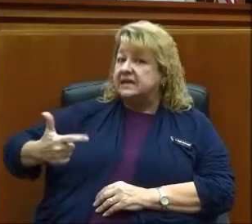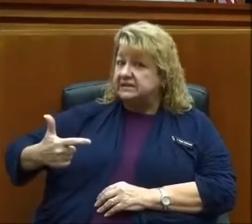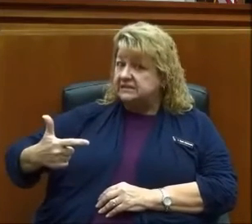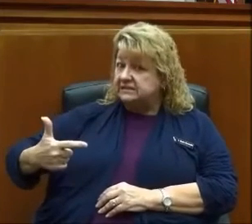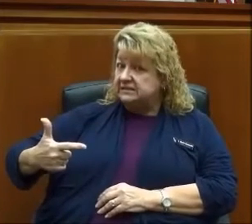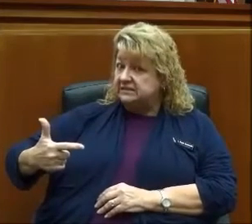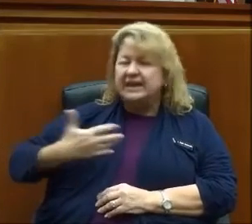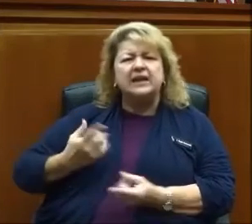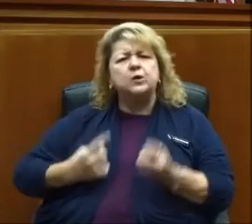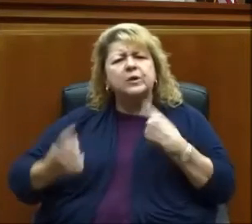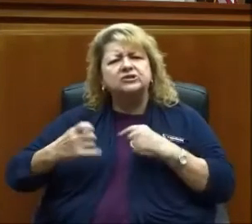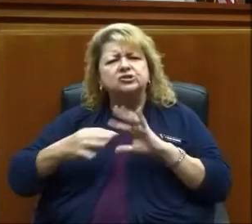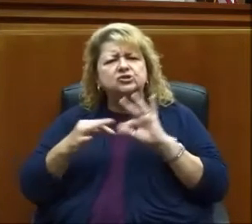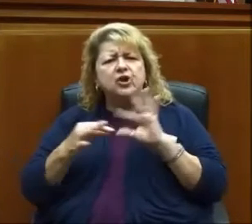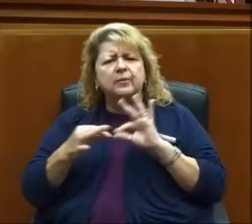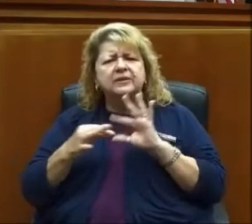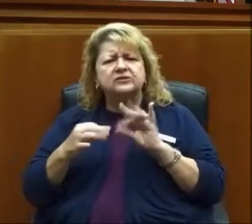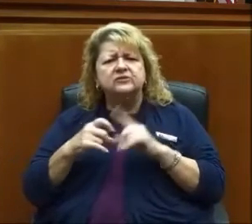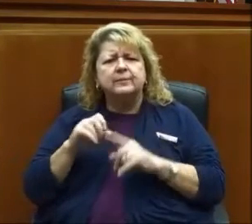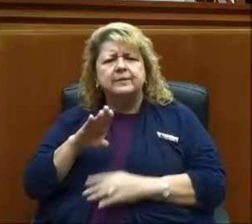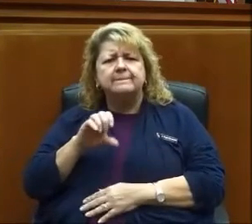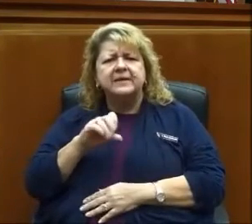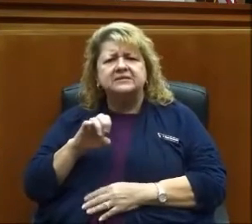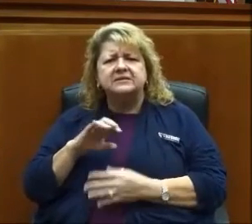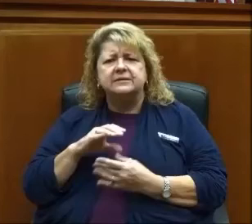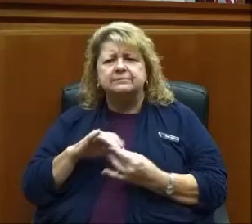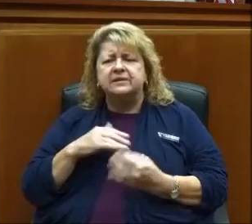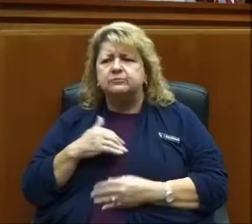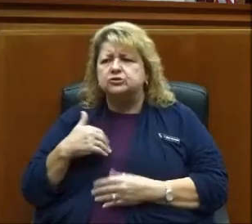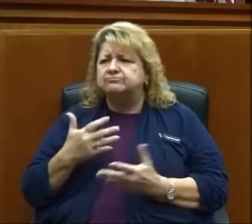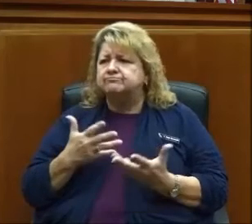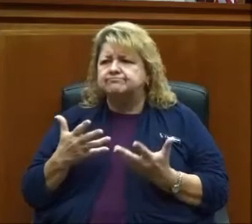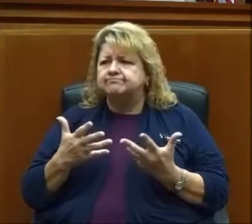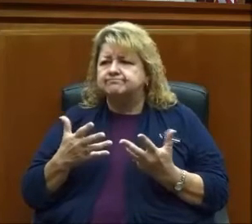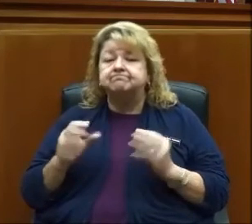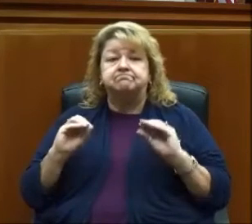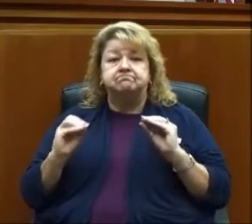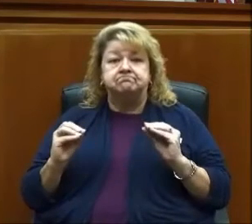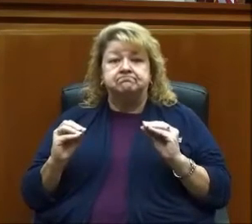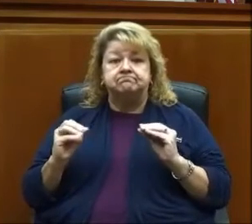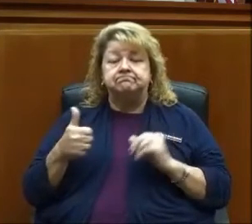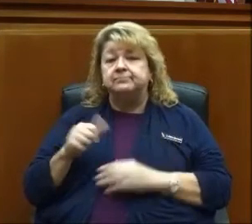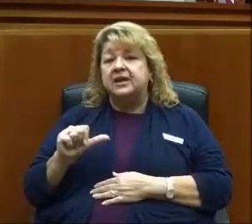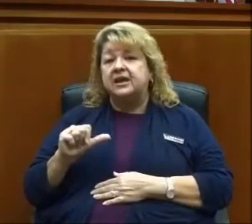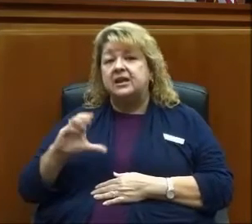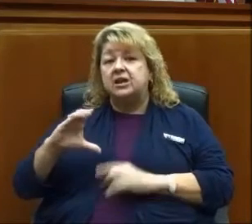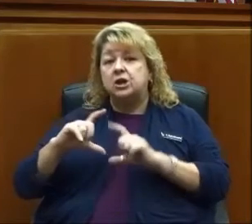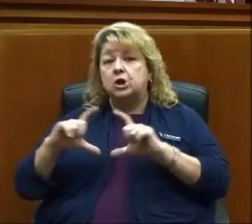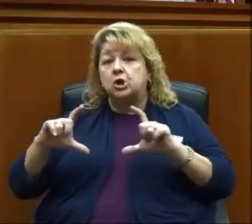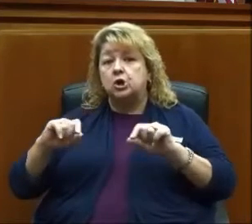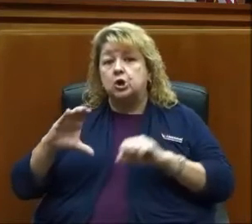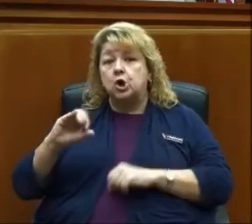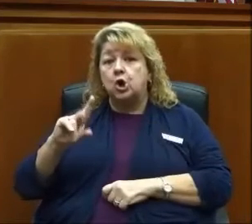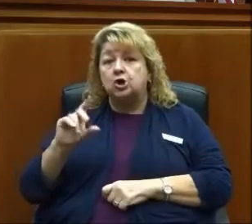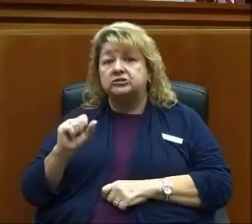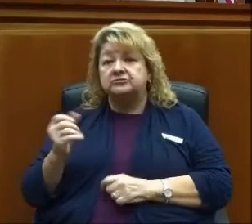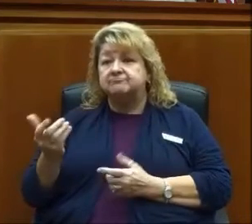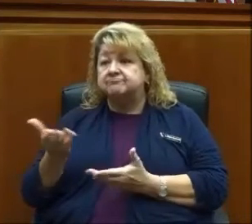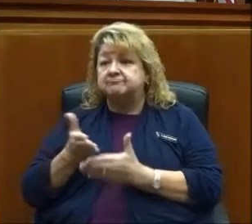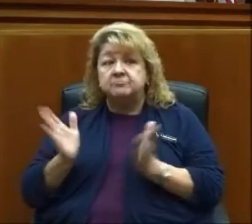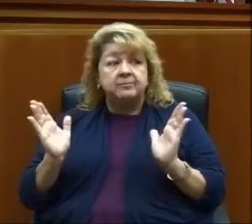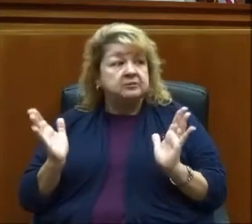Do we have any questions or comments from Bessie members? Seeing none, do we have any cards from the general